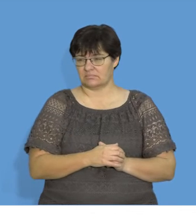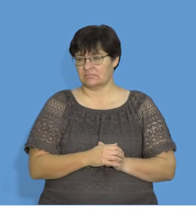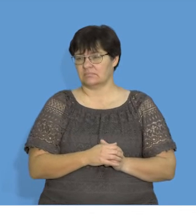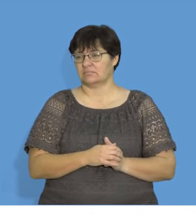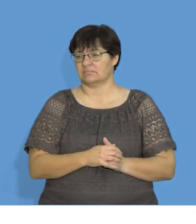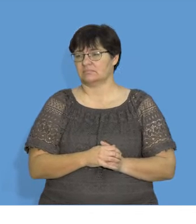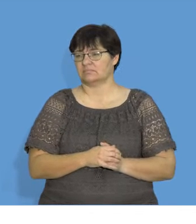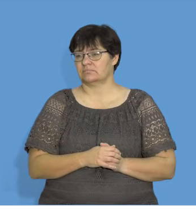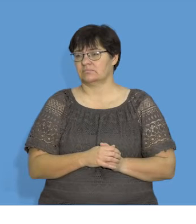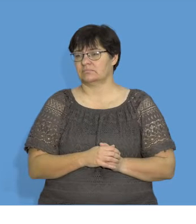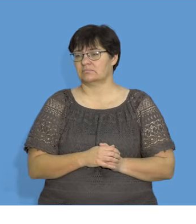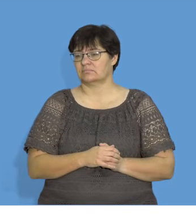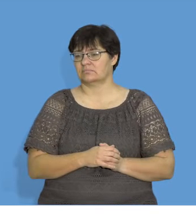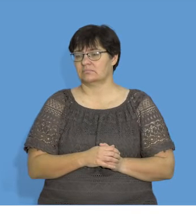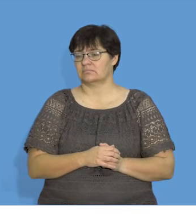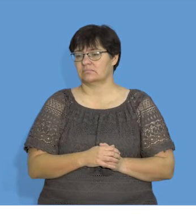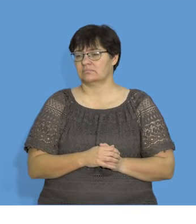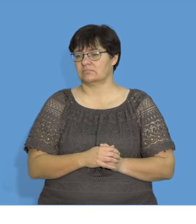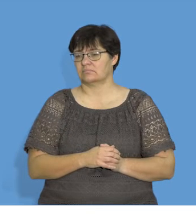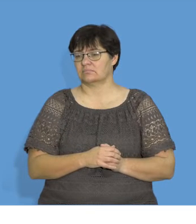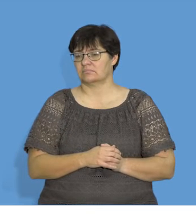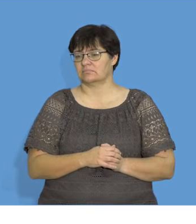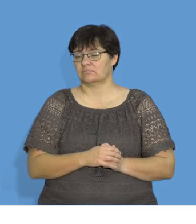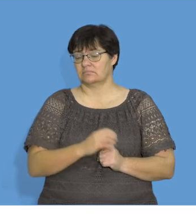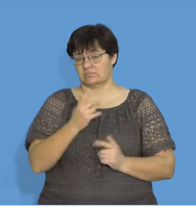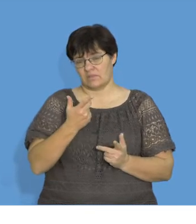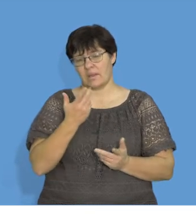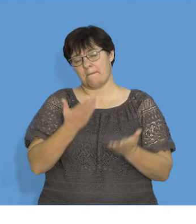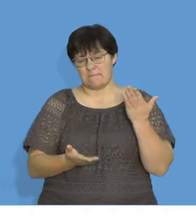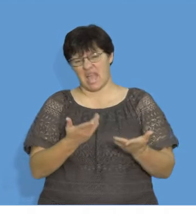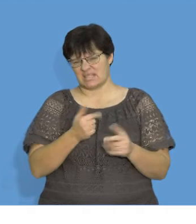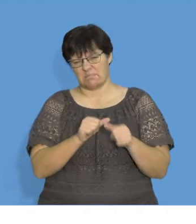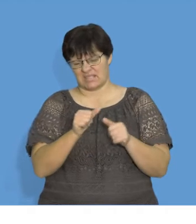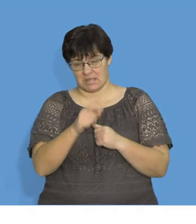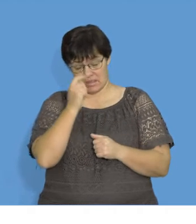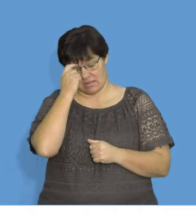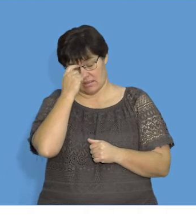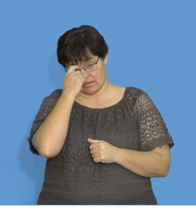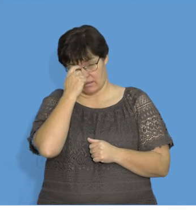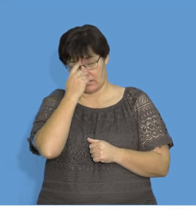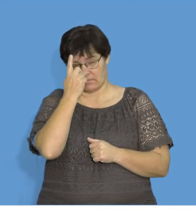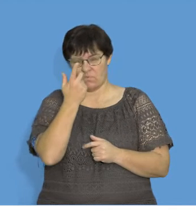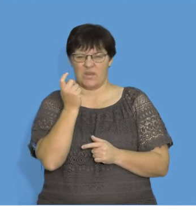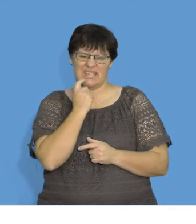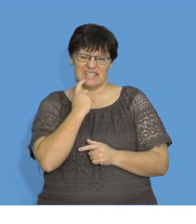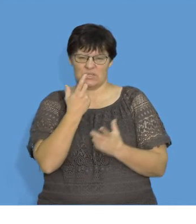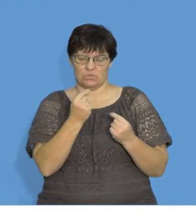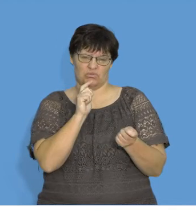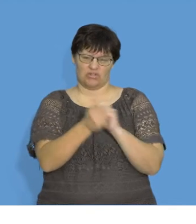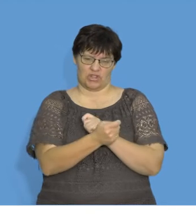that'll do. No, let's take him back up. We'll do mass instead, because that'll be